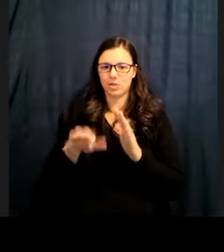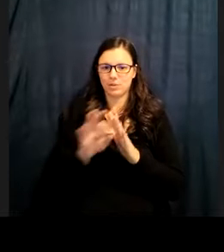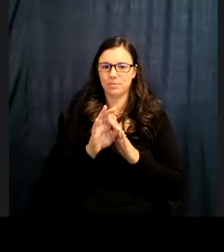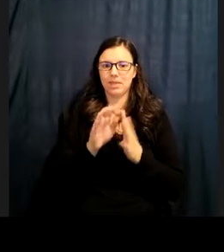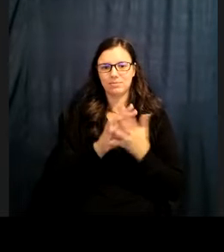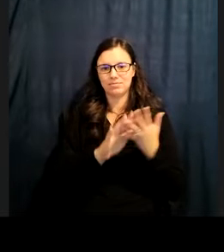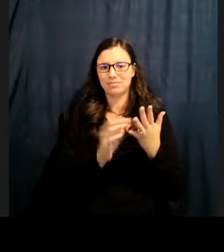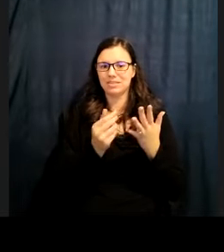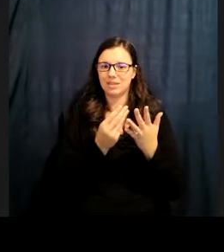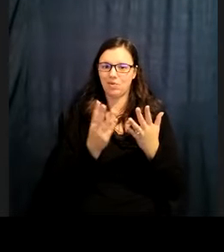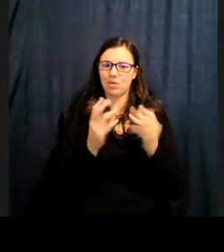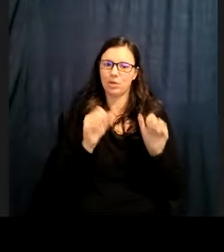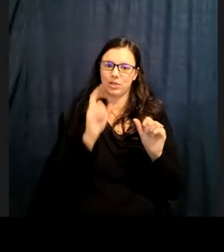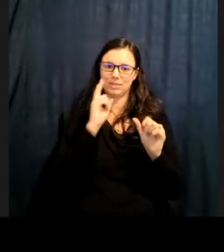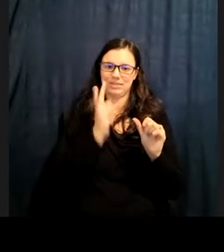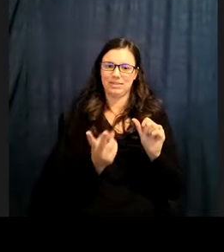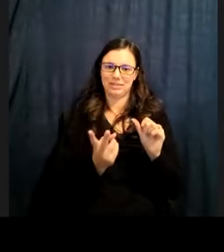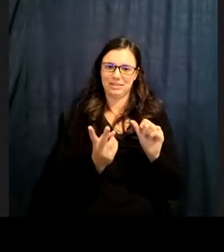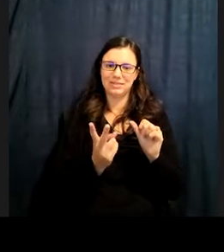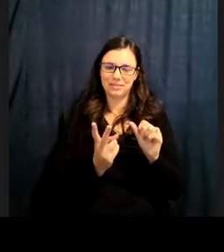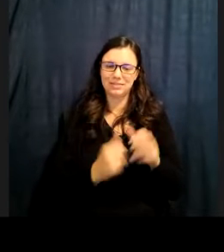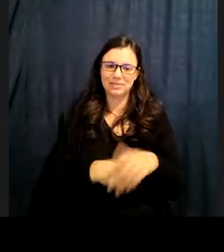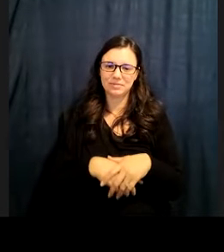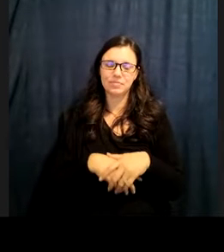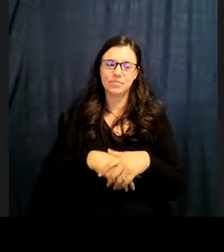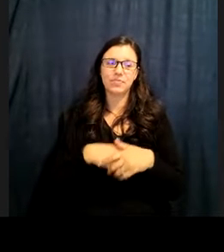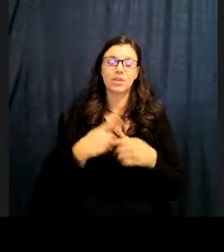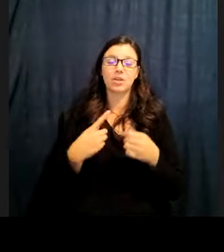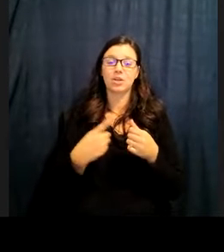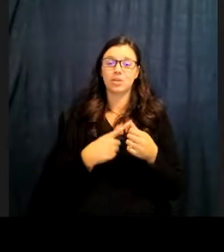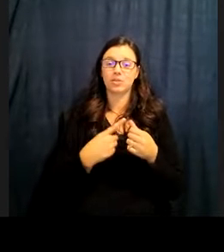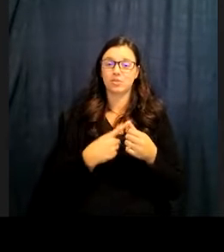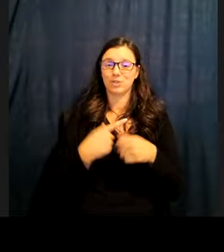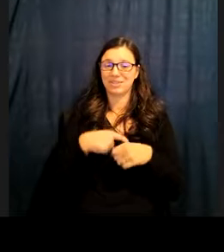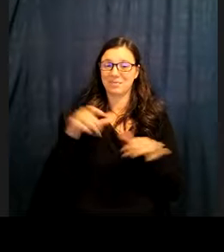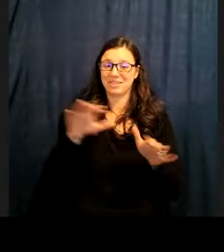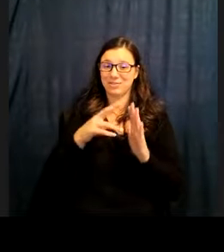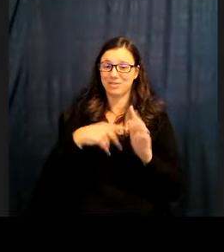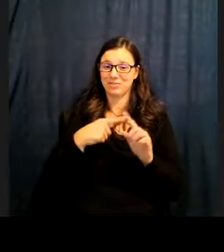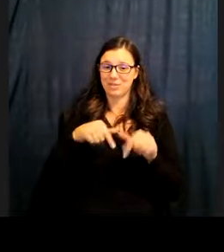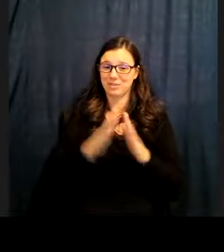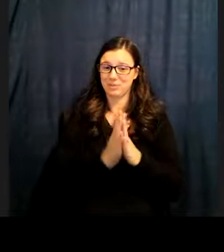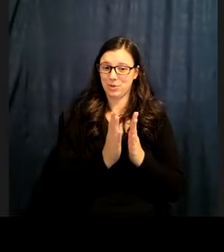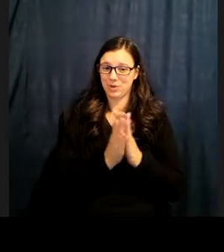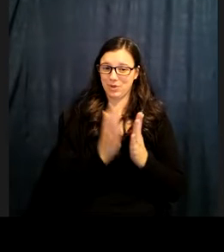could see. The first time I did a reading from this book, I think it was the first